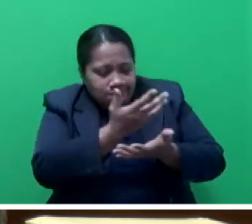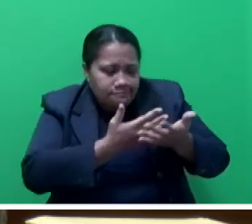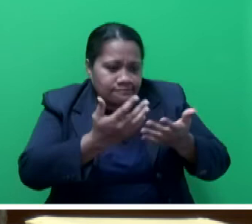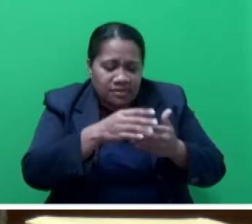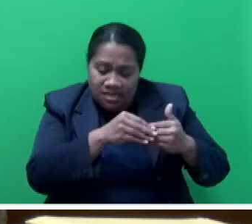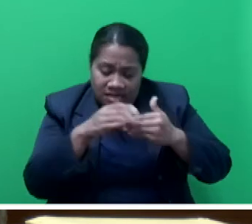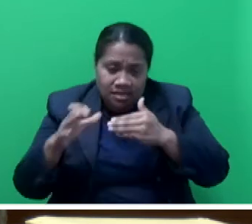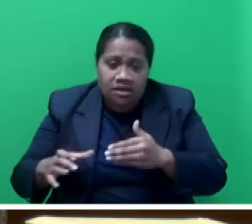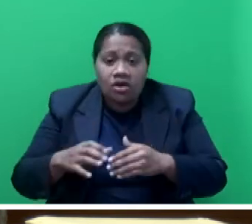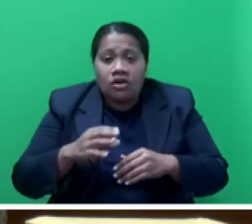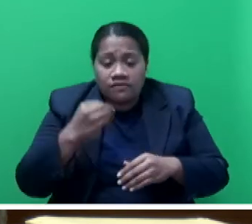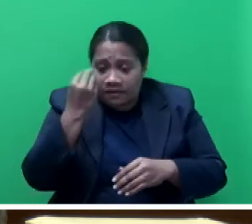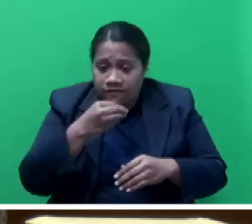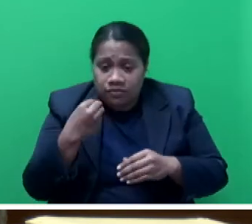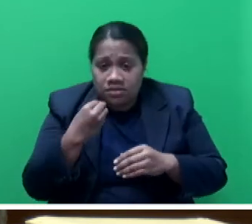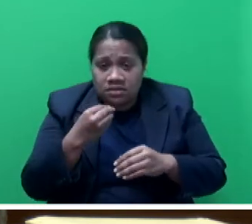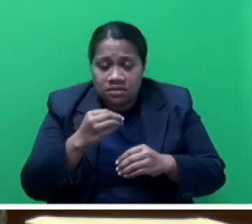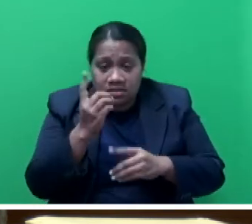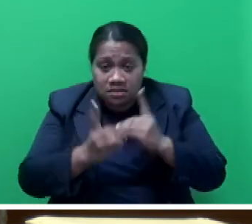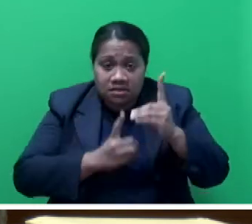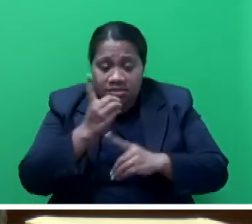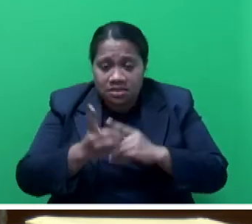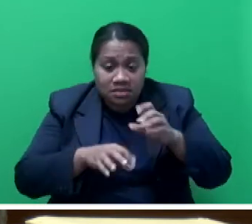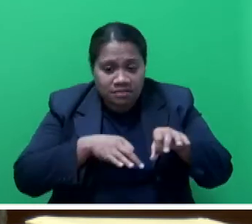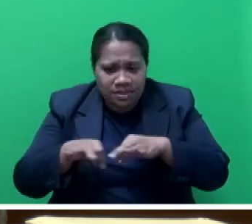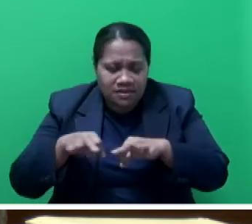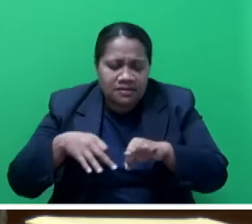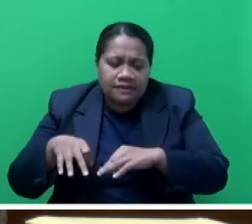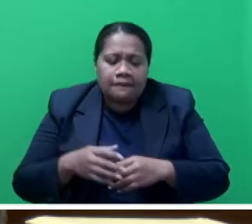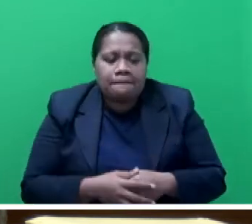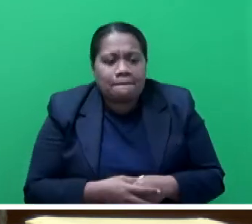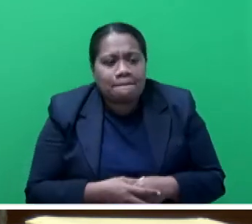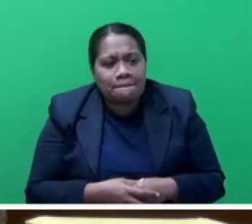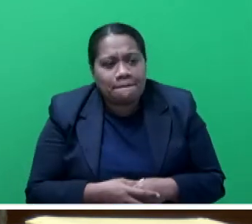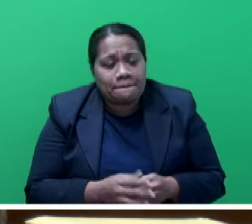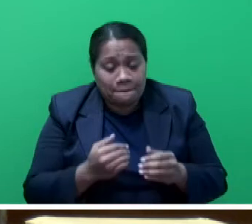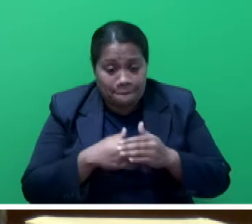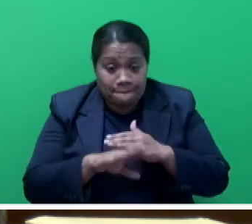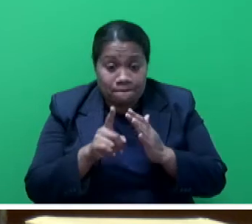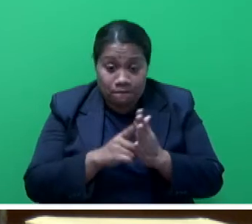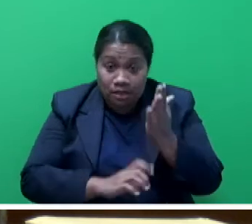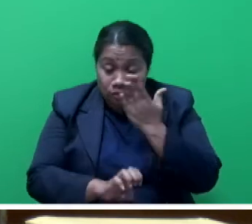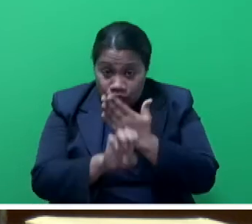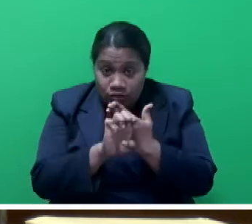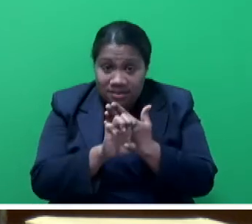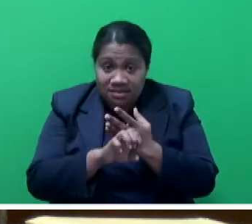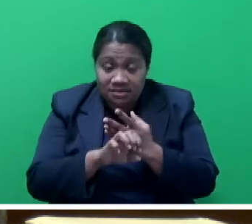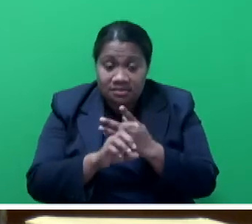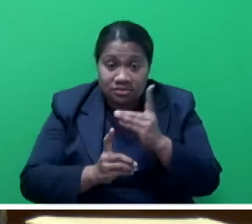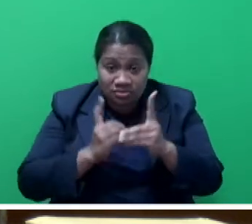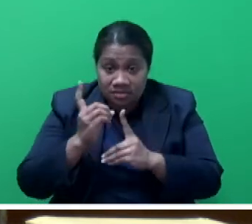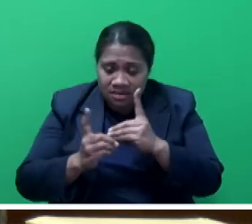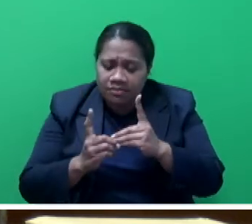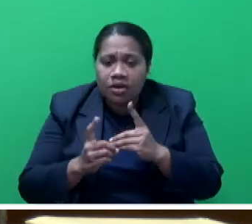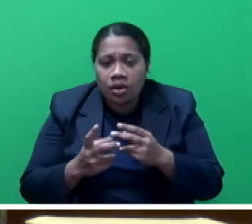Summit planned for June 2021. So there will be a National Food Summit in June, Mr. Speaker, followed by the